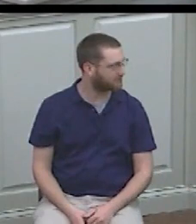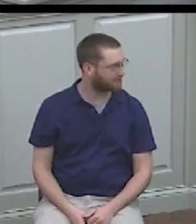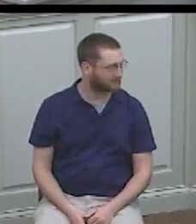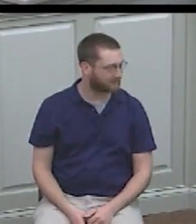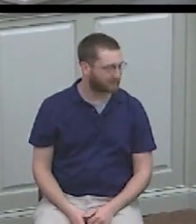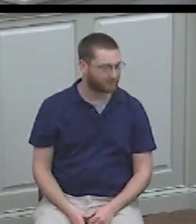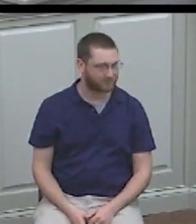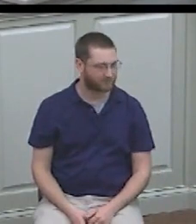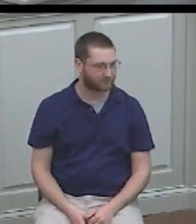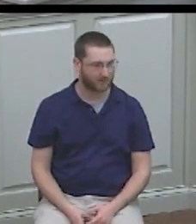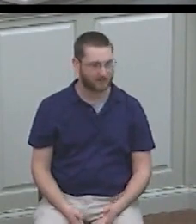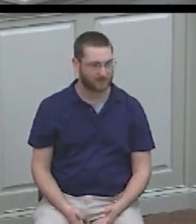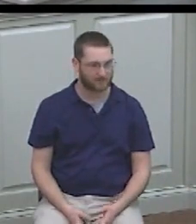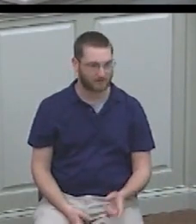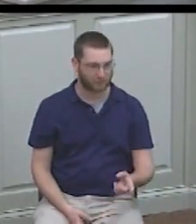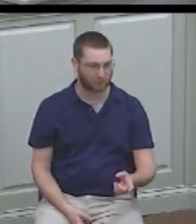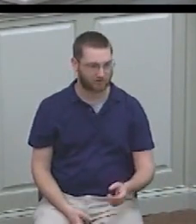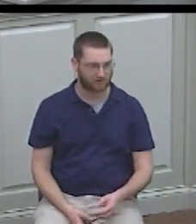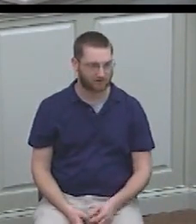They're doing student government.